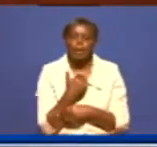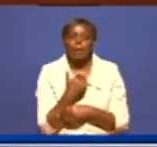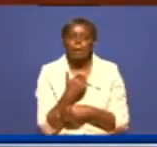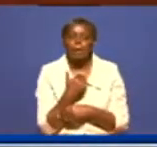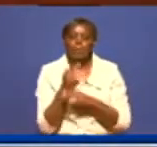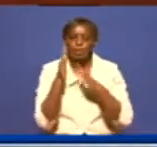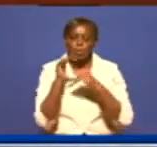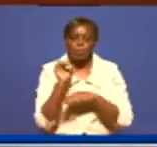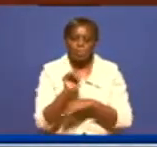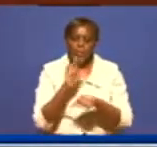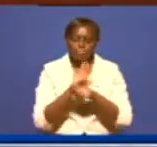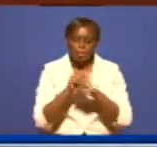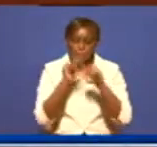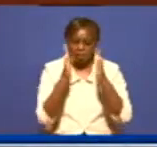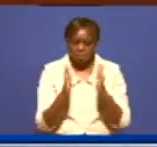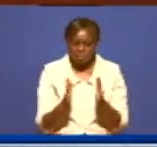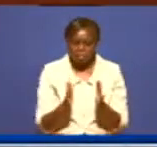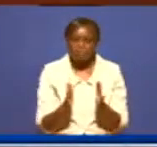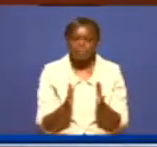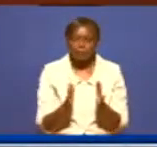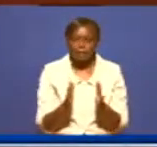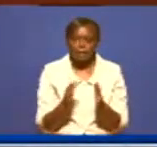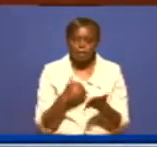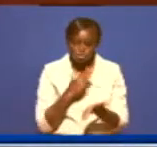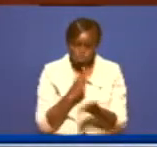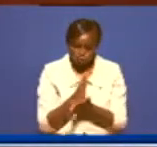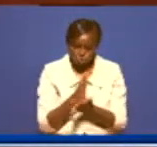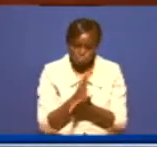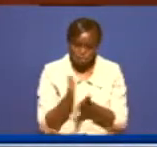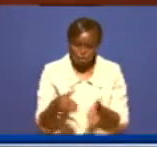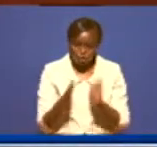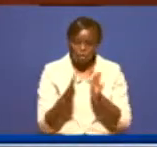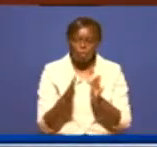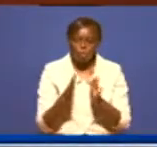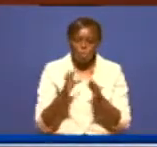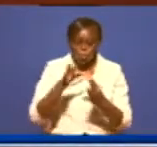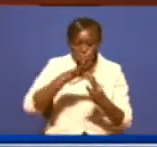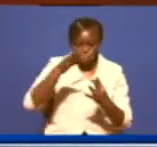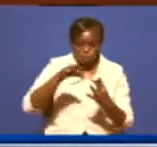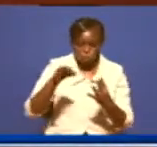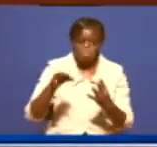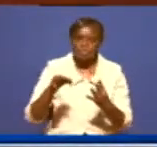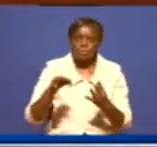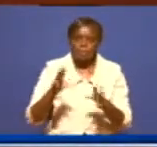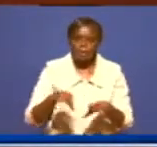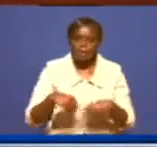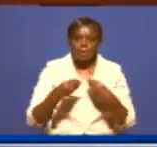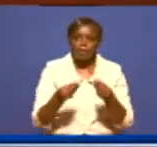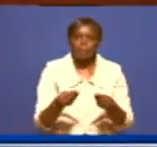that the majority leader will ensure also the way we are prioritizing and giving